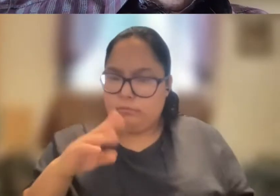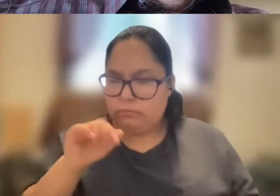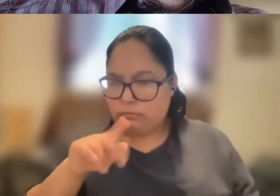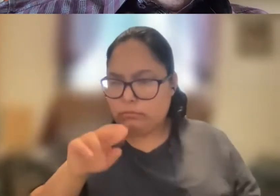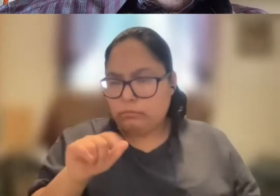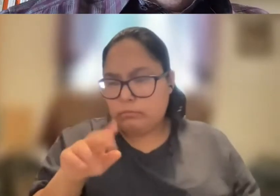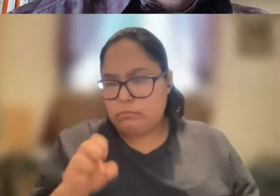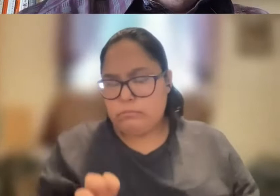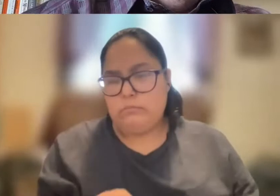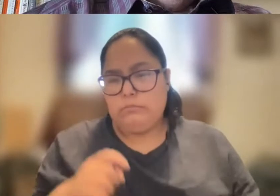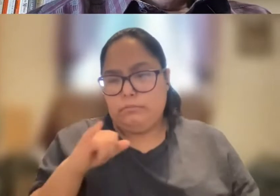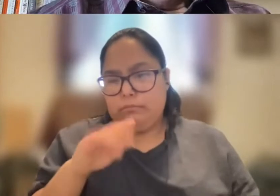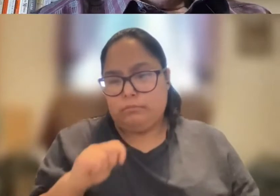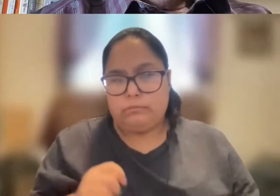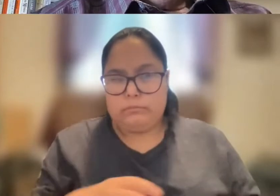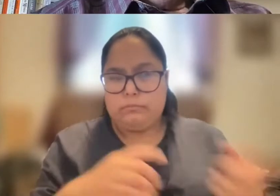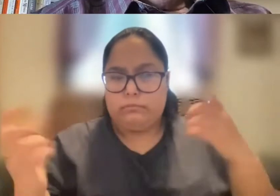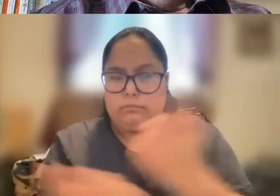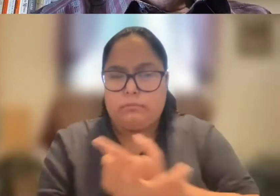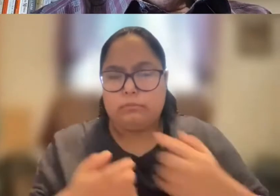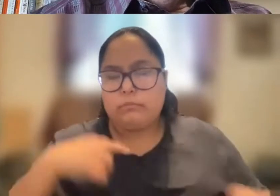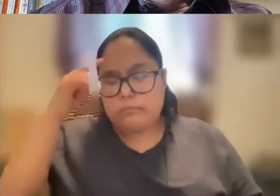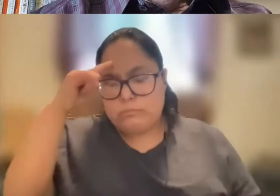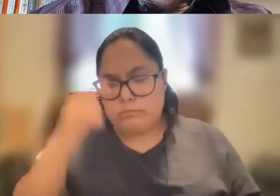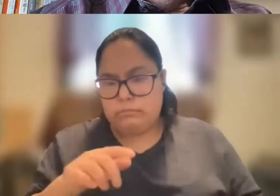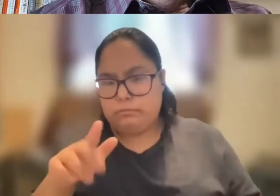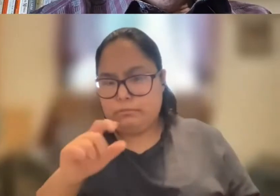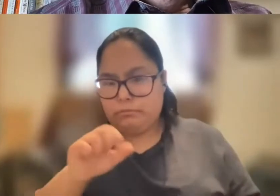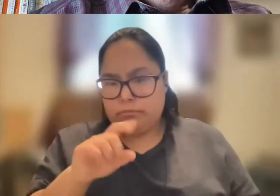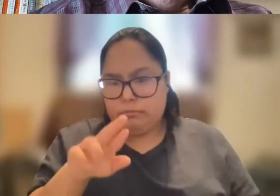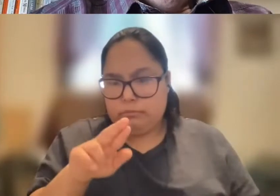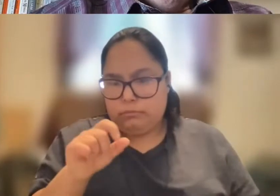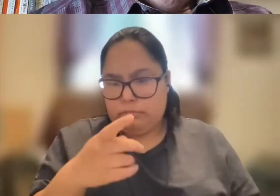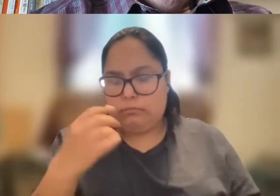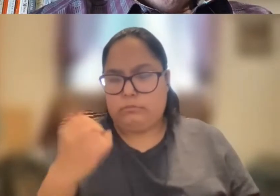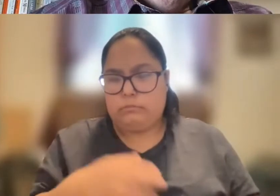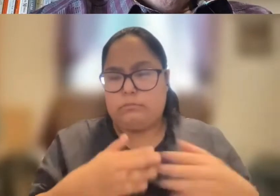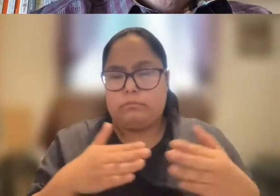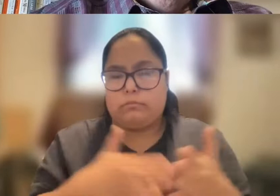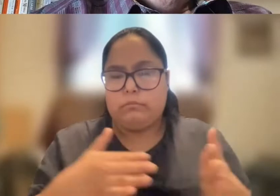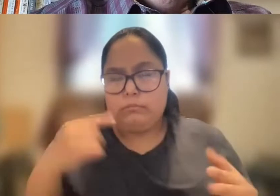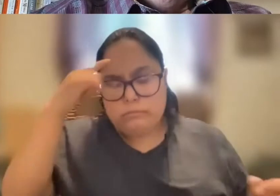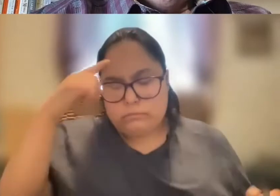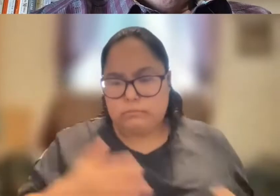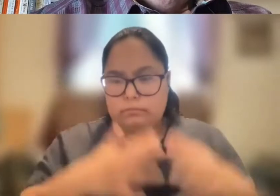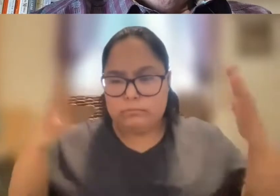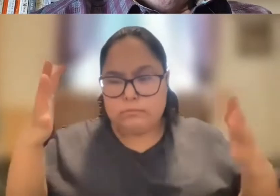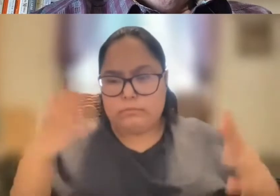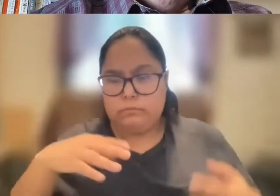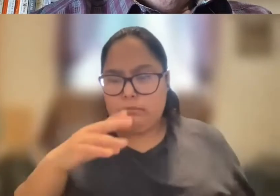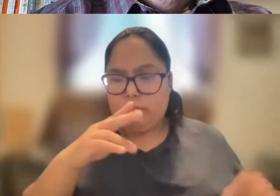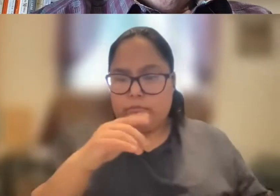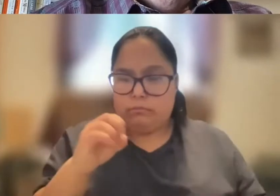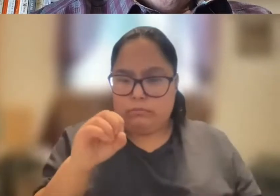So we had a change of leadership again. And now we have a much better